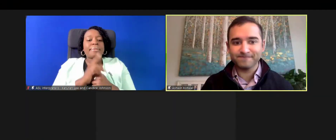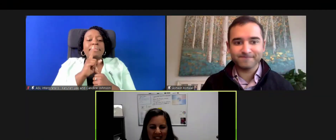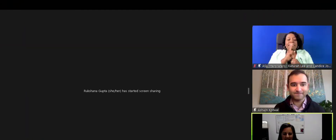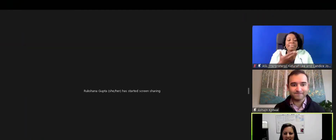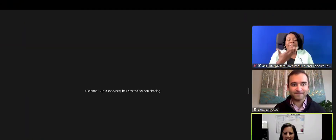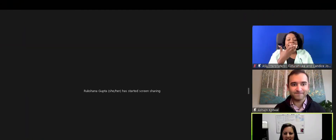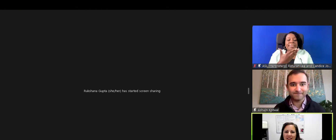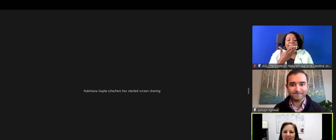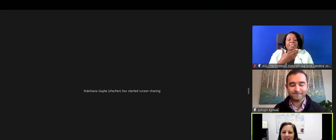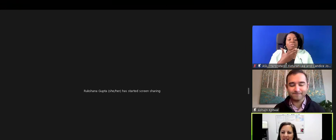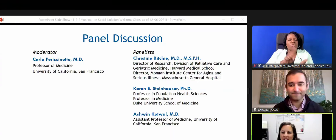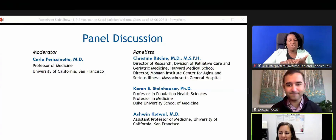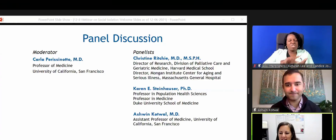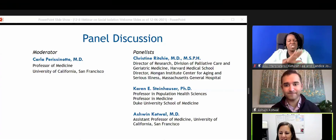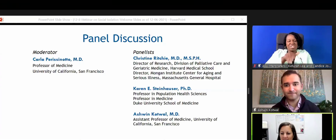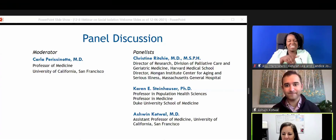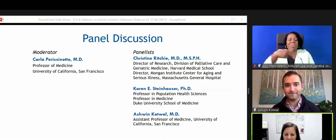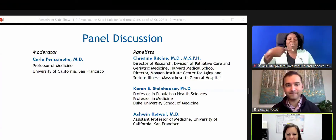Fantastic.